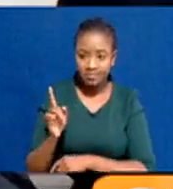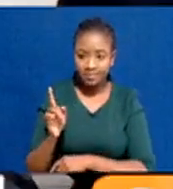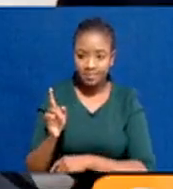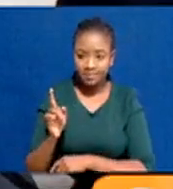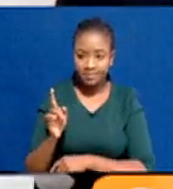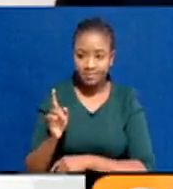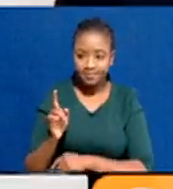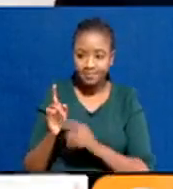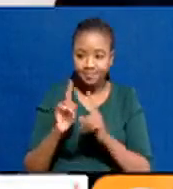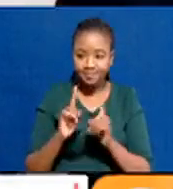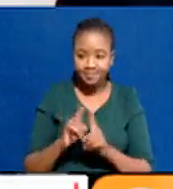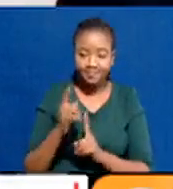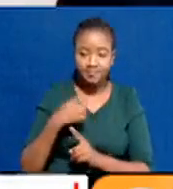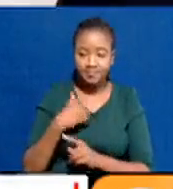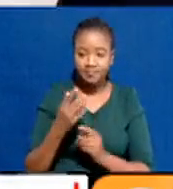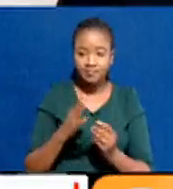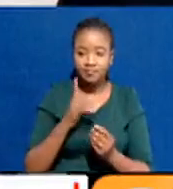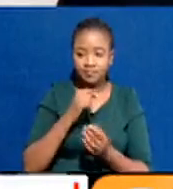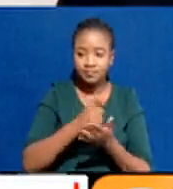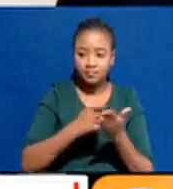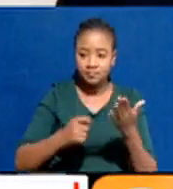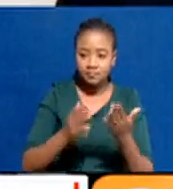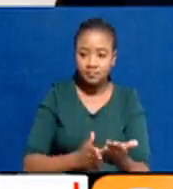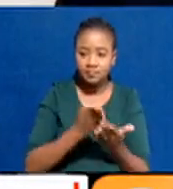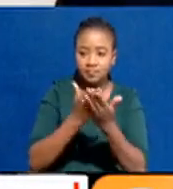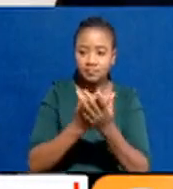that in my submission, Chair. He did,